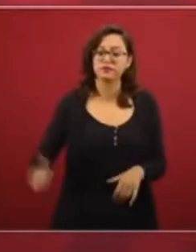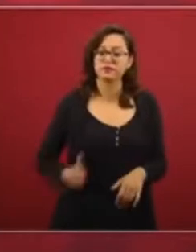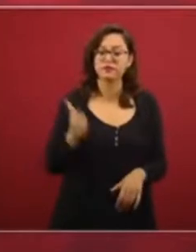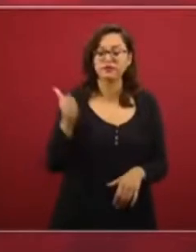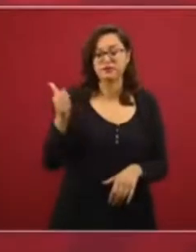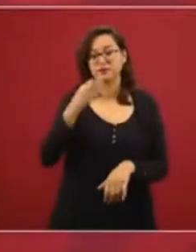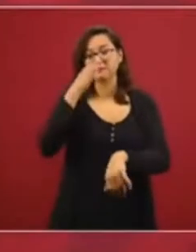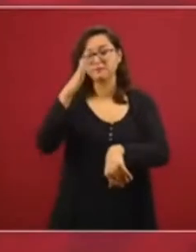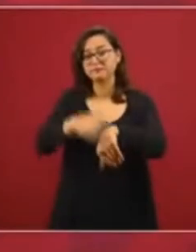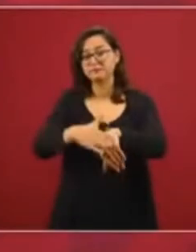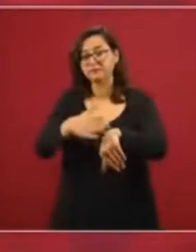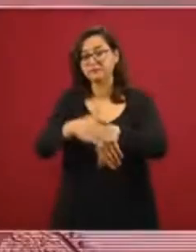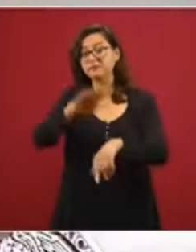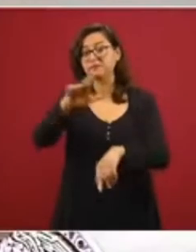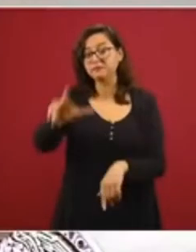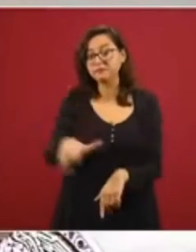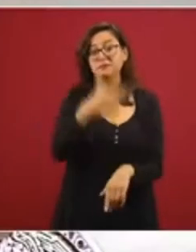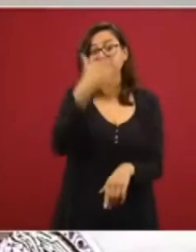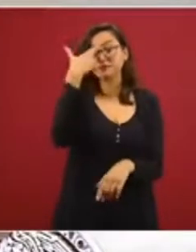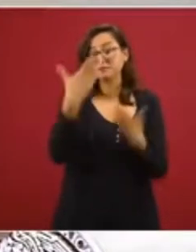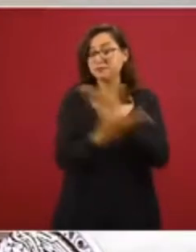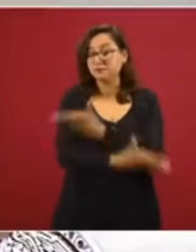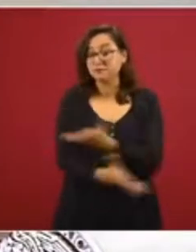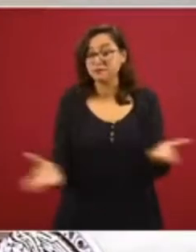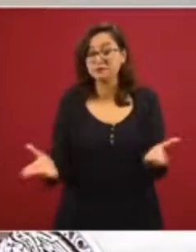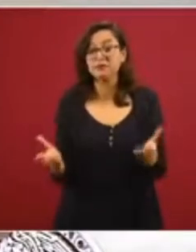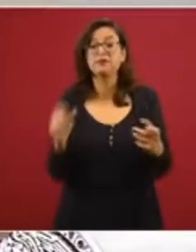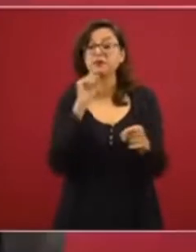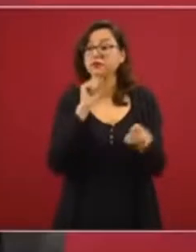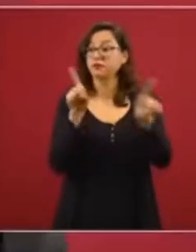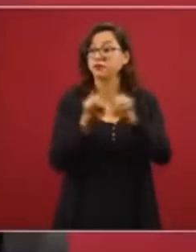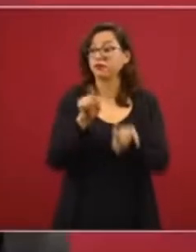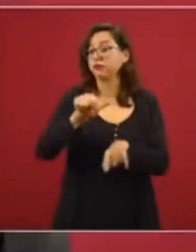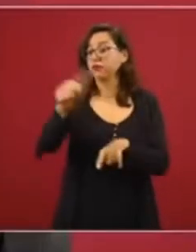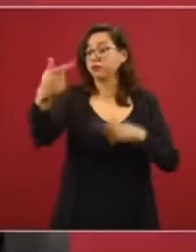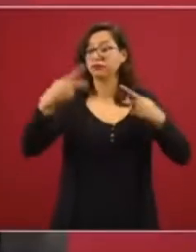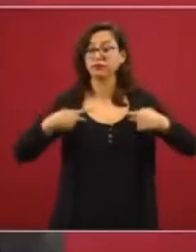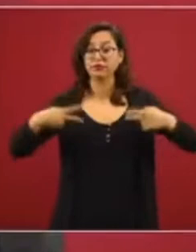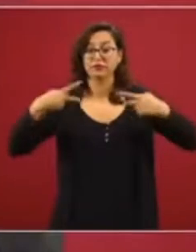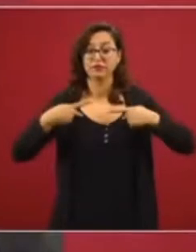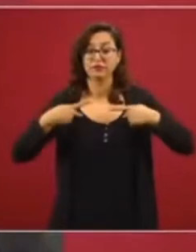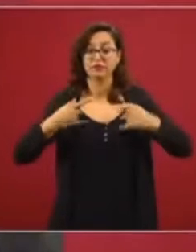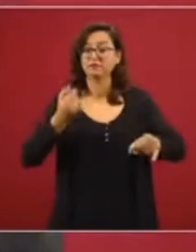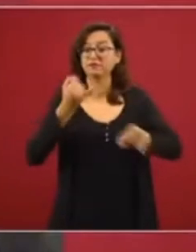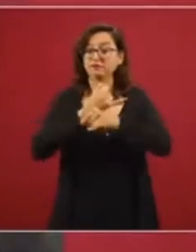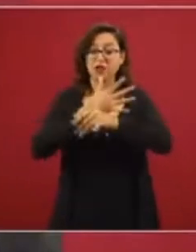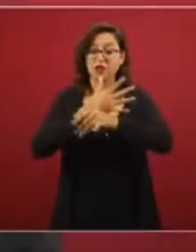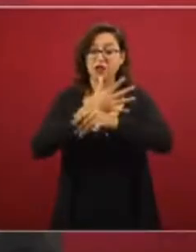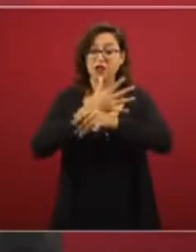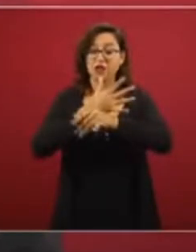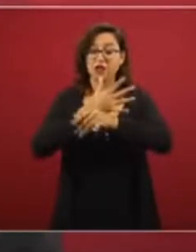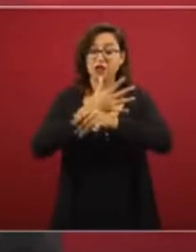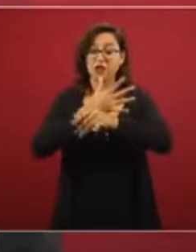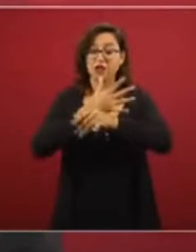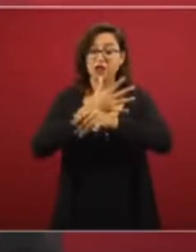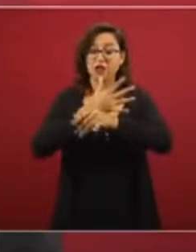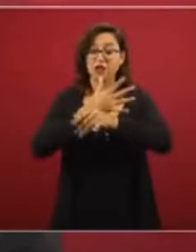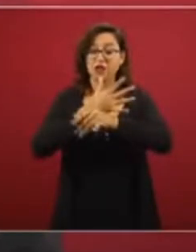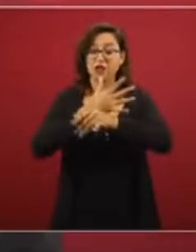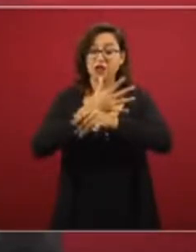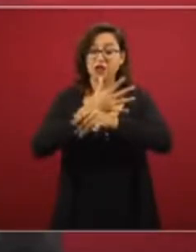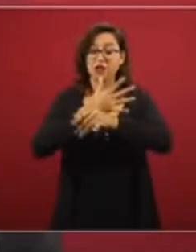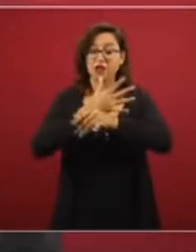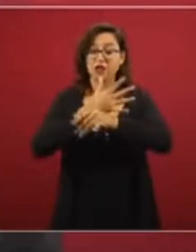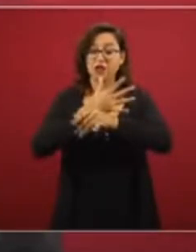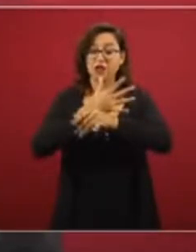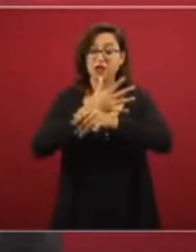también a los medios de comunicación o cualquier persona que los datos son públicos. Como no. And I also want to remind